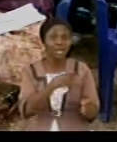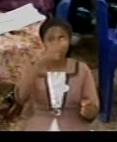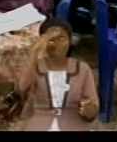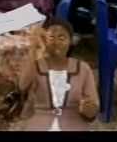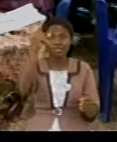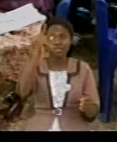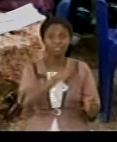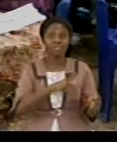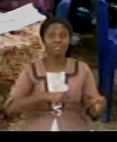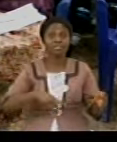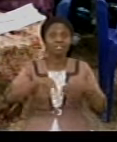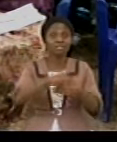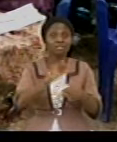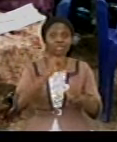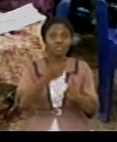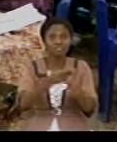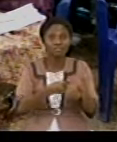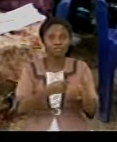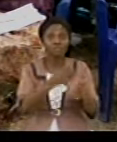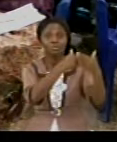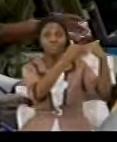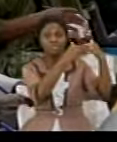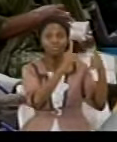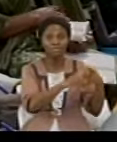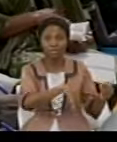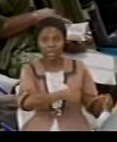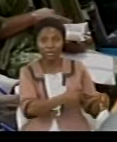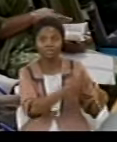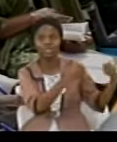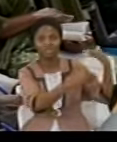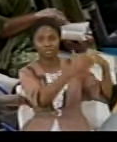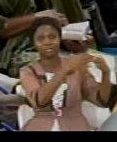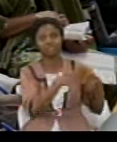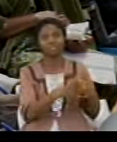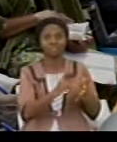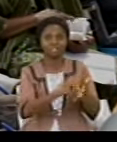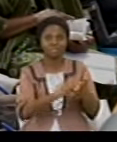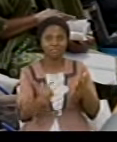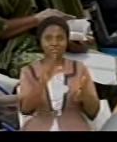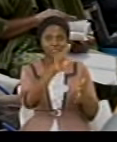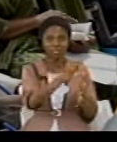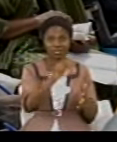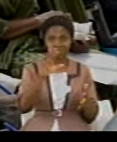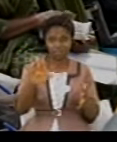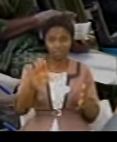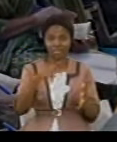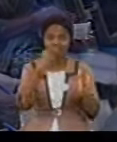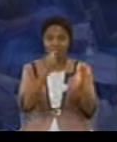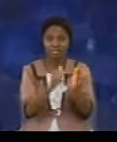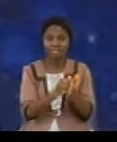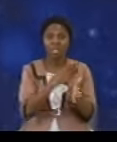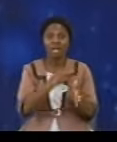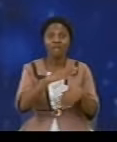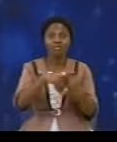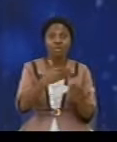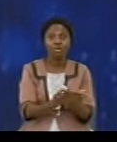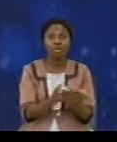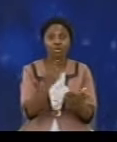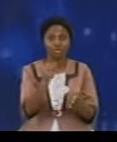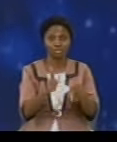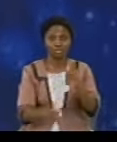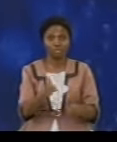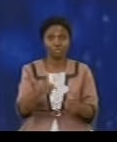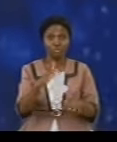is from generation to generation. Verse 35, it says, and all the inhabitants of the